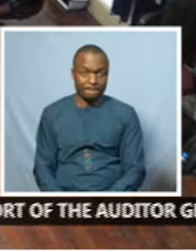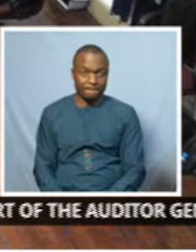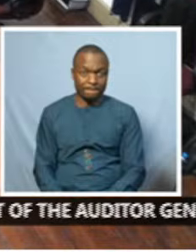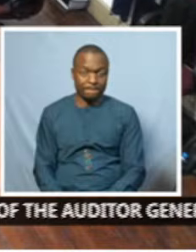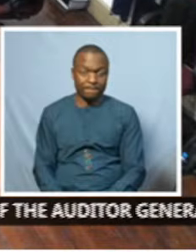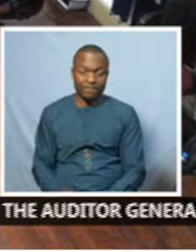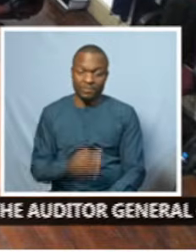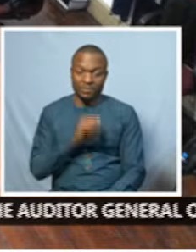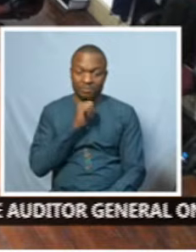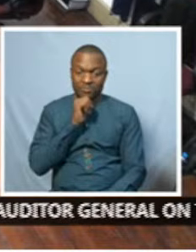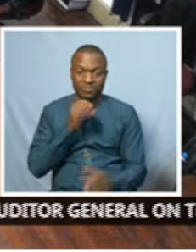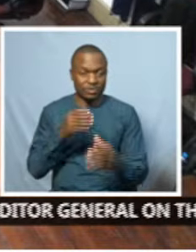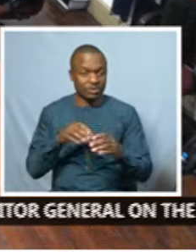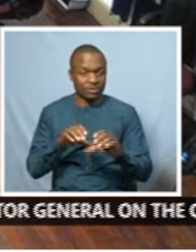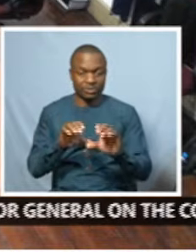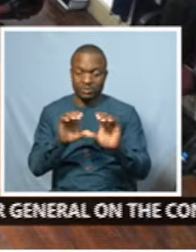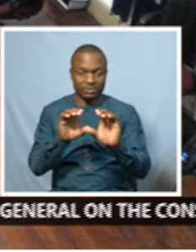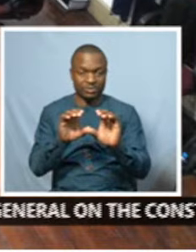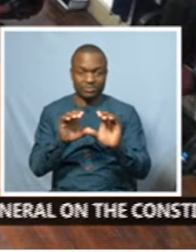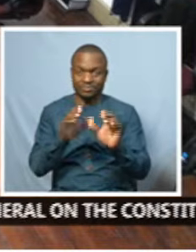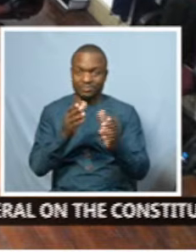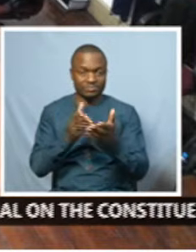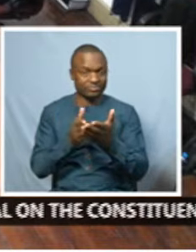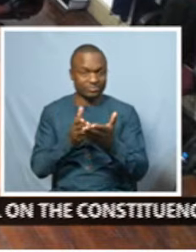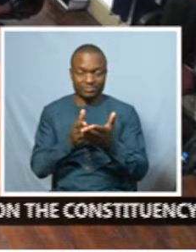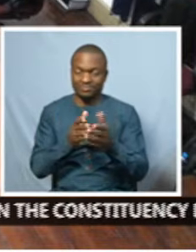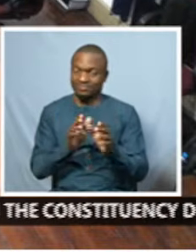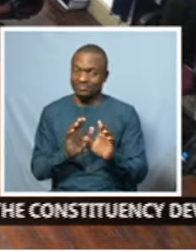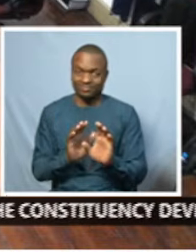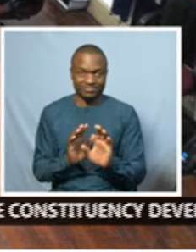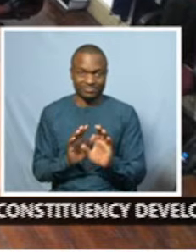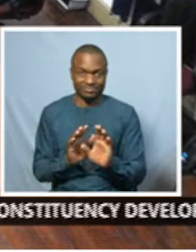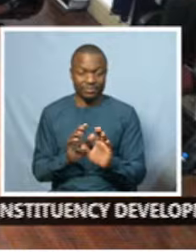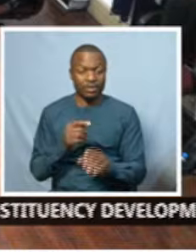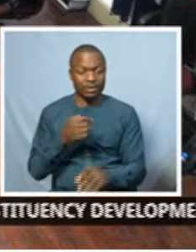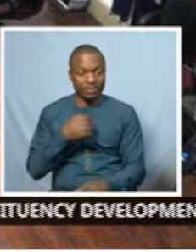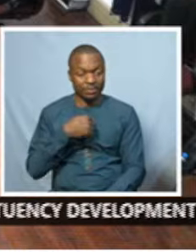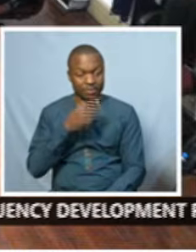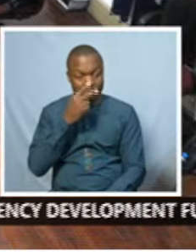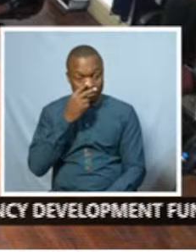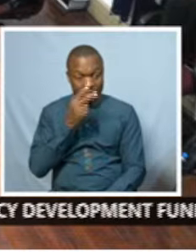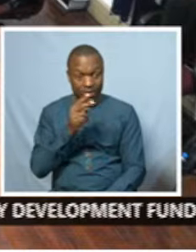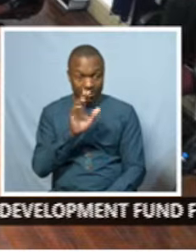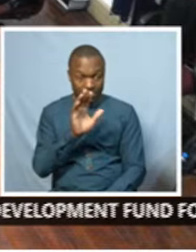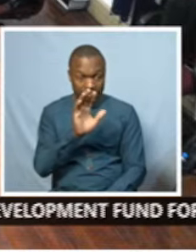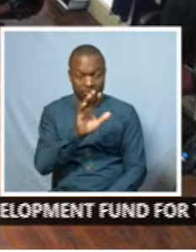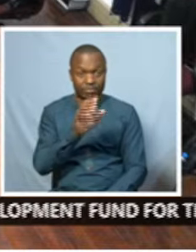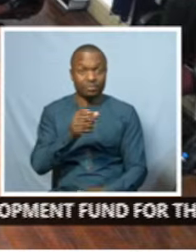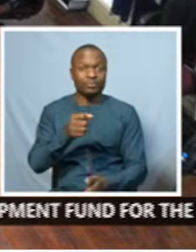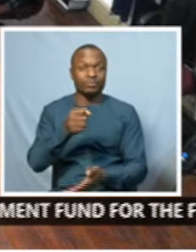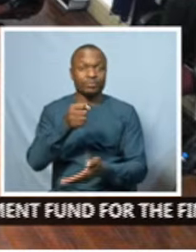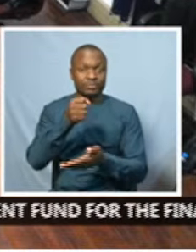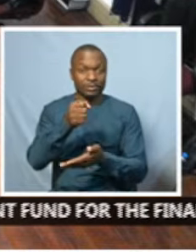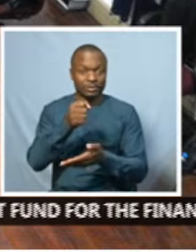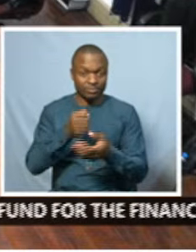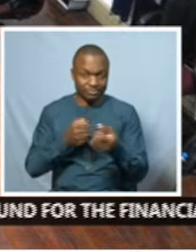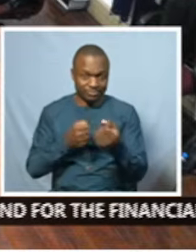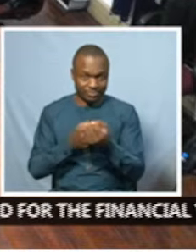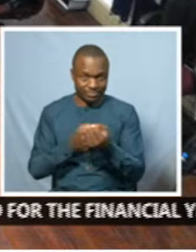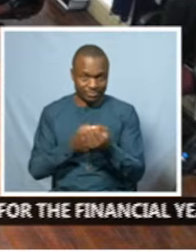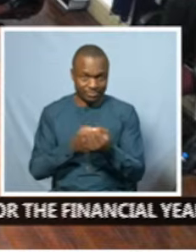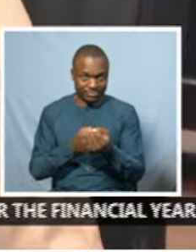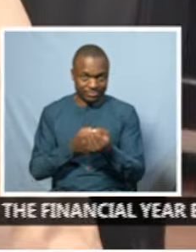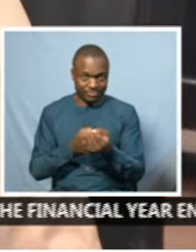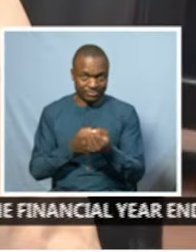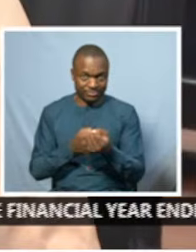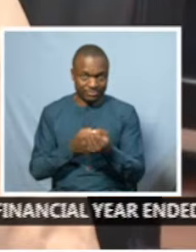Anyway, we want to continue to go to and back and forth, because I see from your budget and funding that